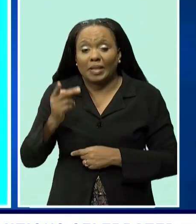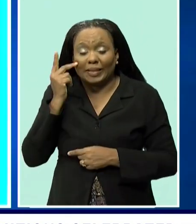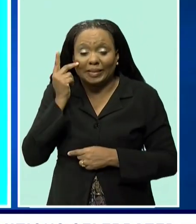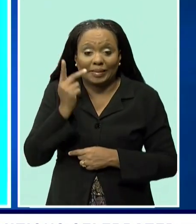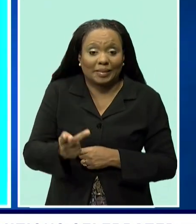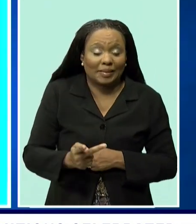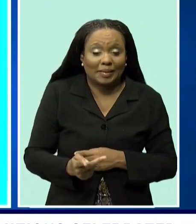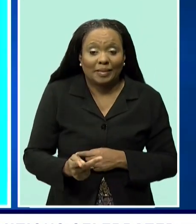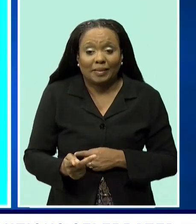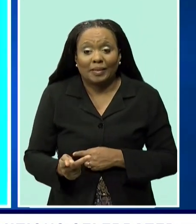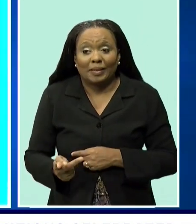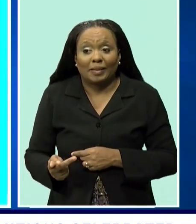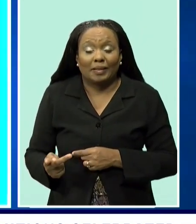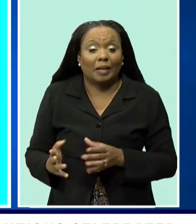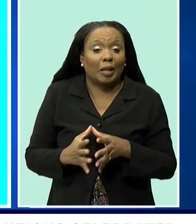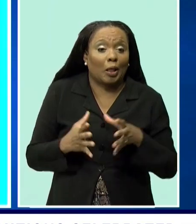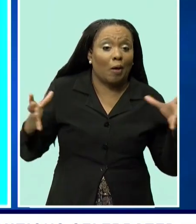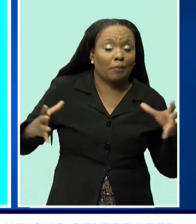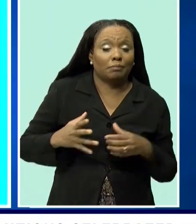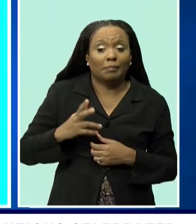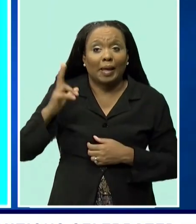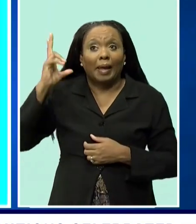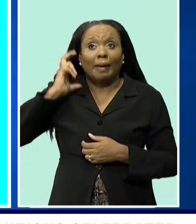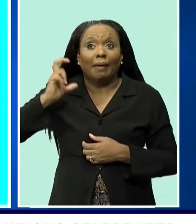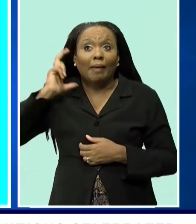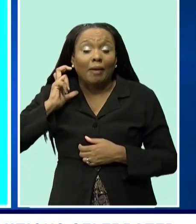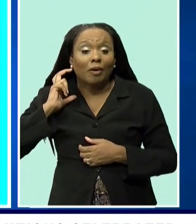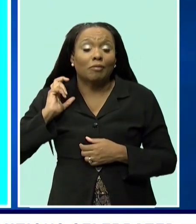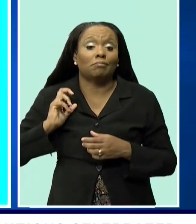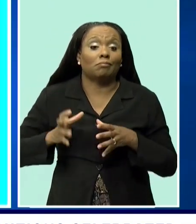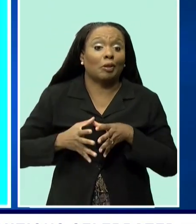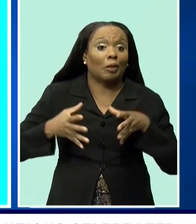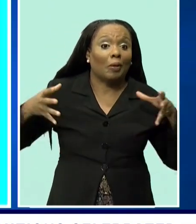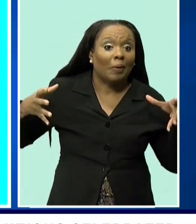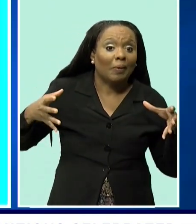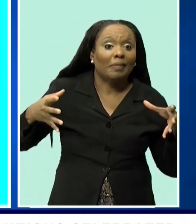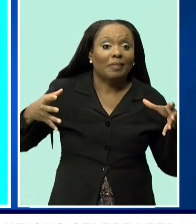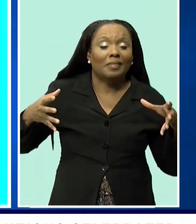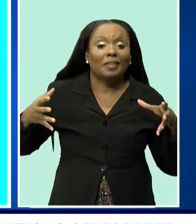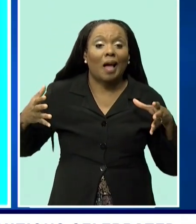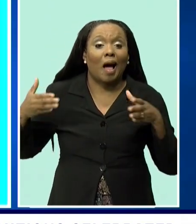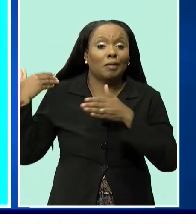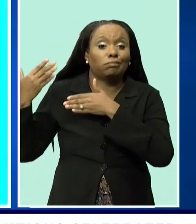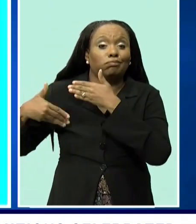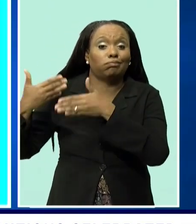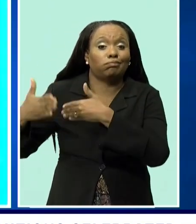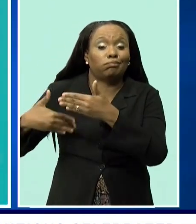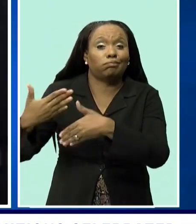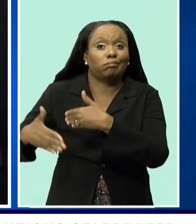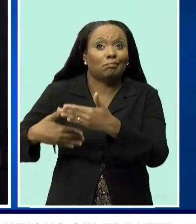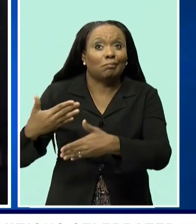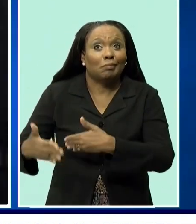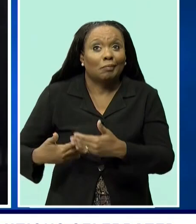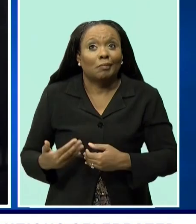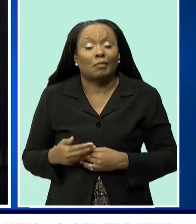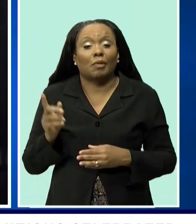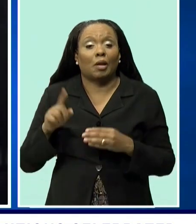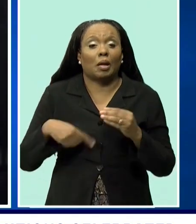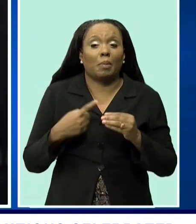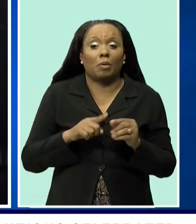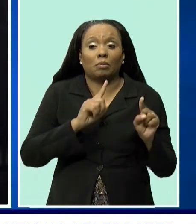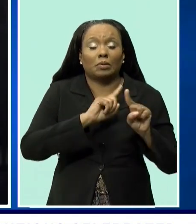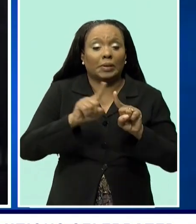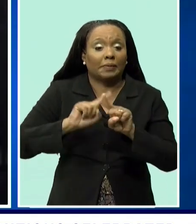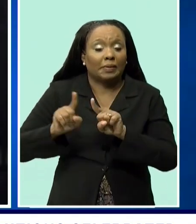eyewitness and an ear witness to the tumultuous